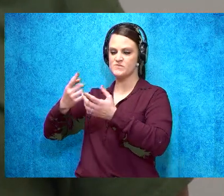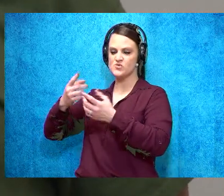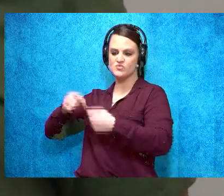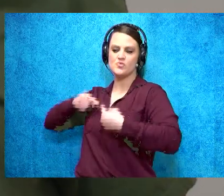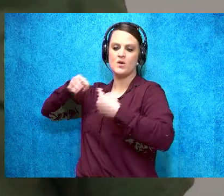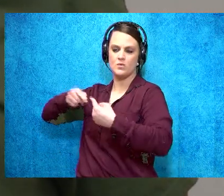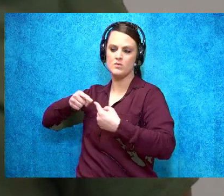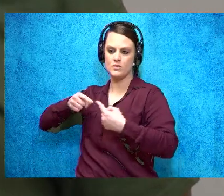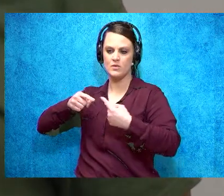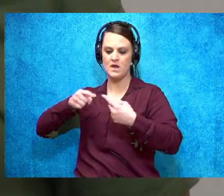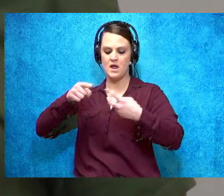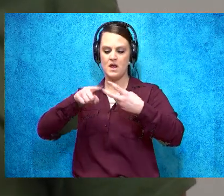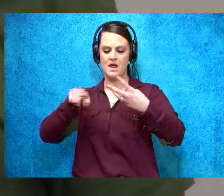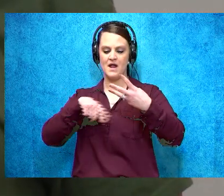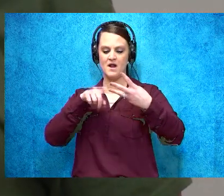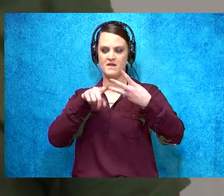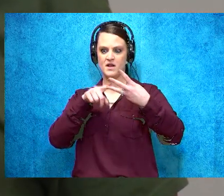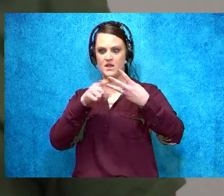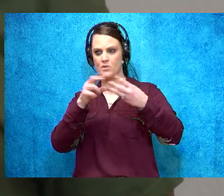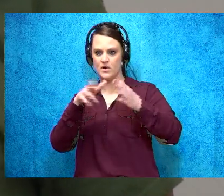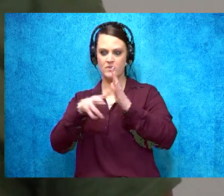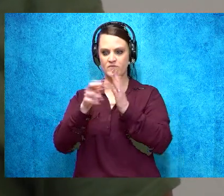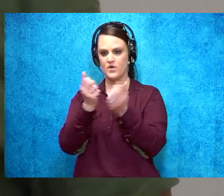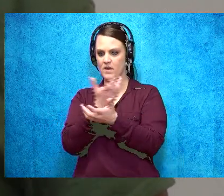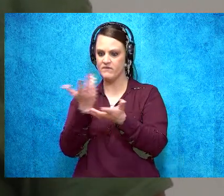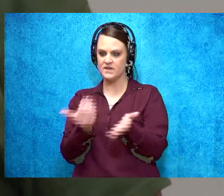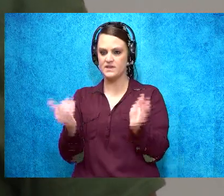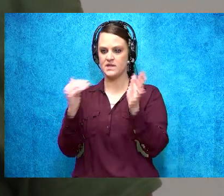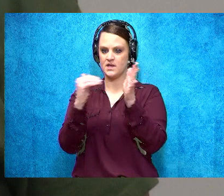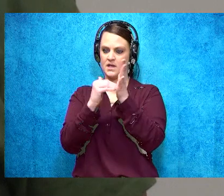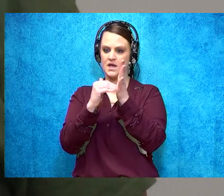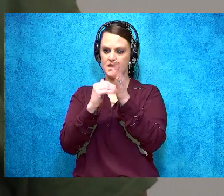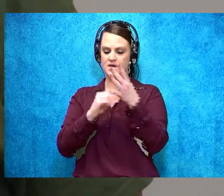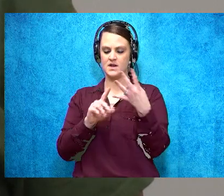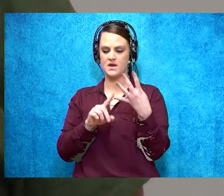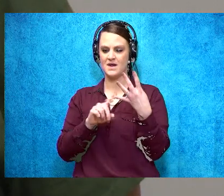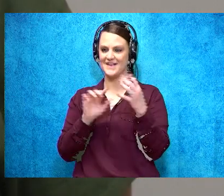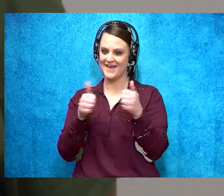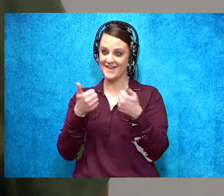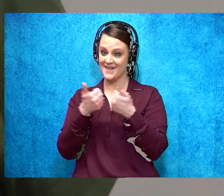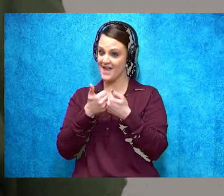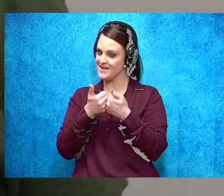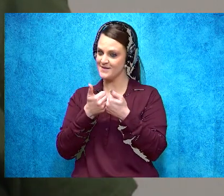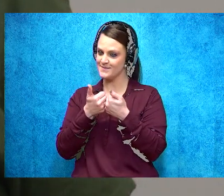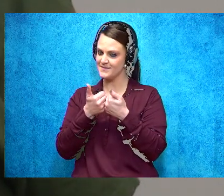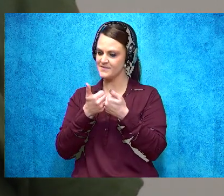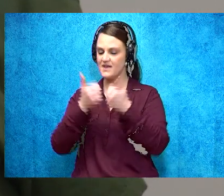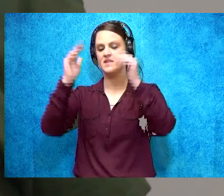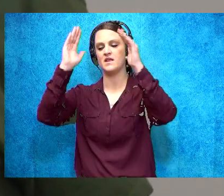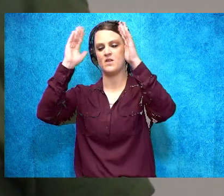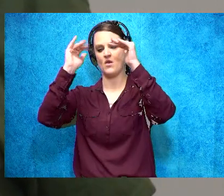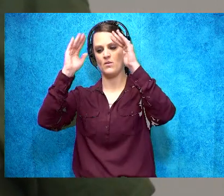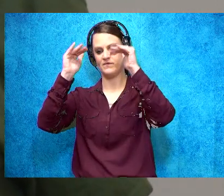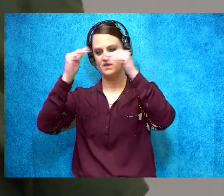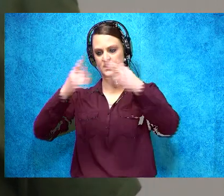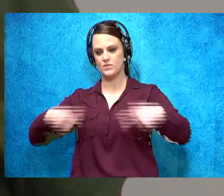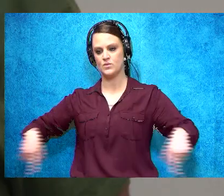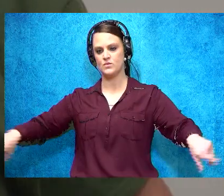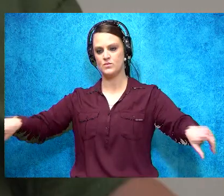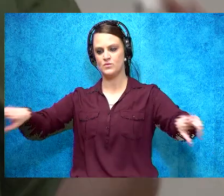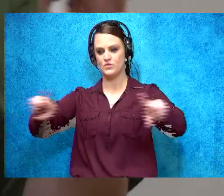going to go back over the whole process, and then we're going to work on some games, and hopefully you'll be able